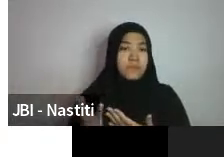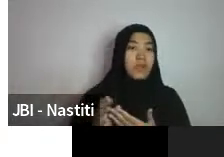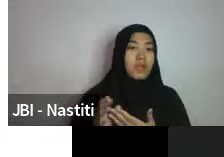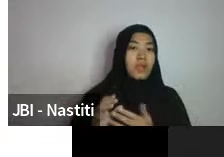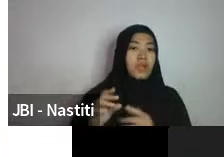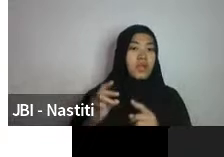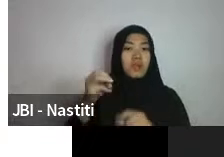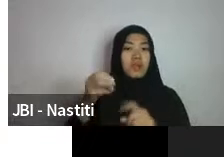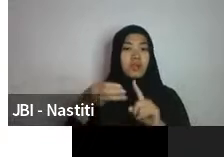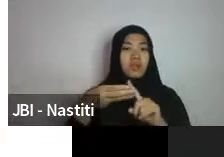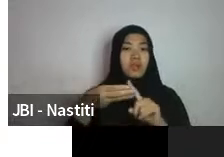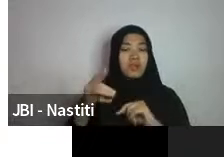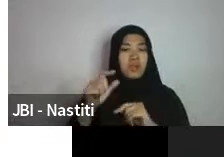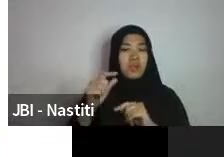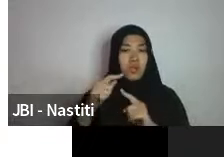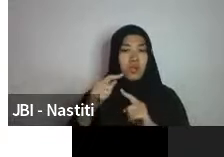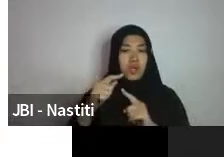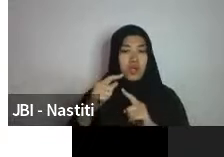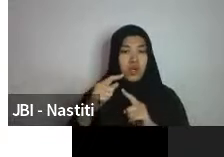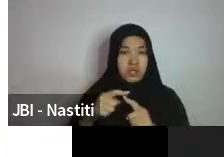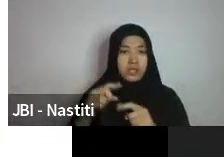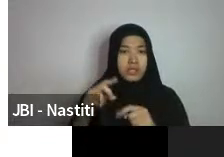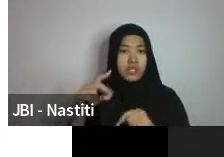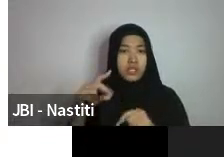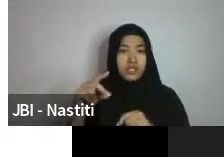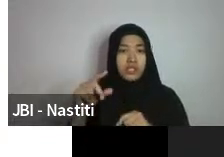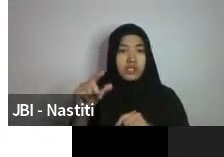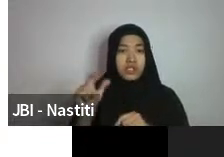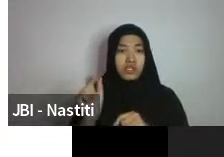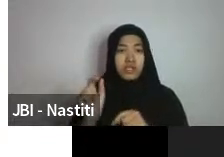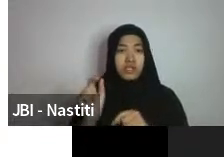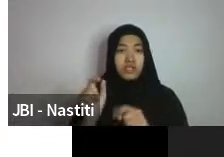student of a psychiatrist Nathan Klein, who had visited Indonesia,